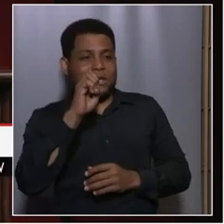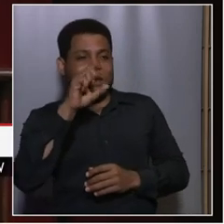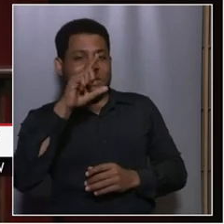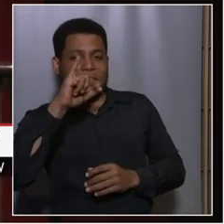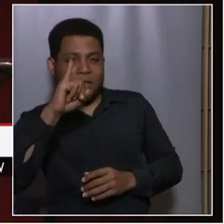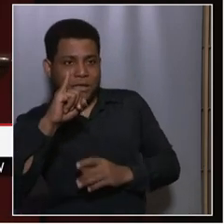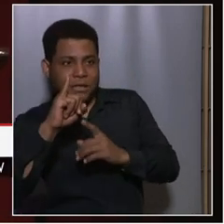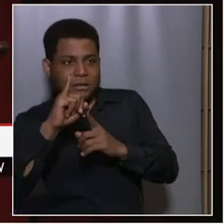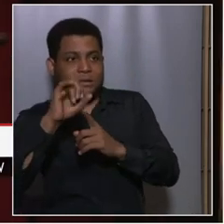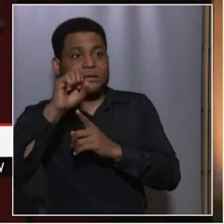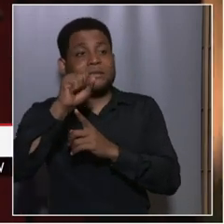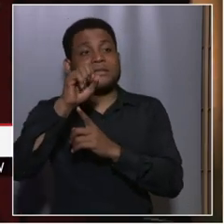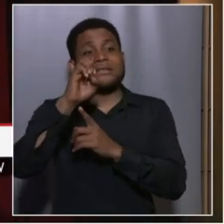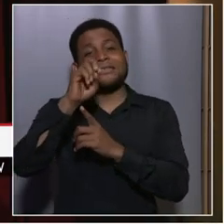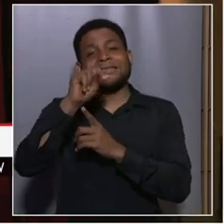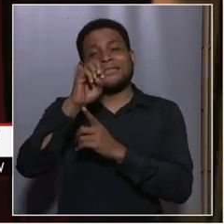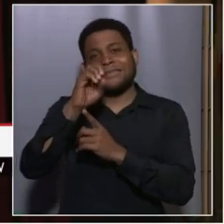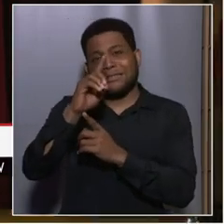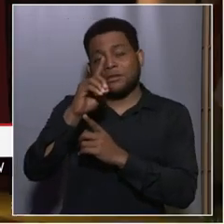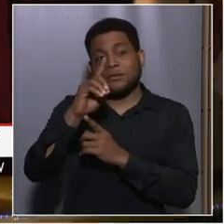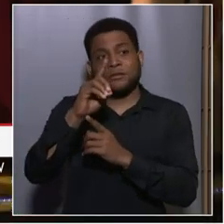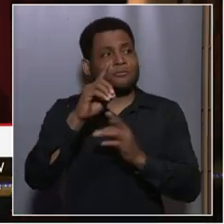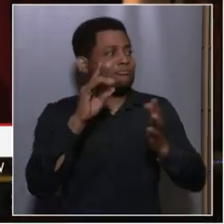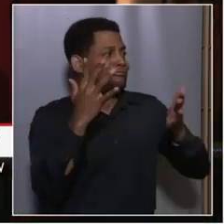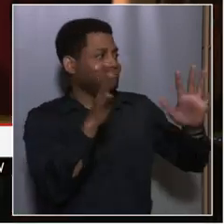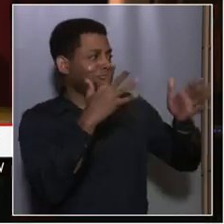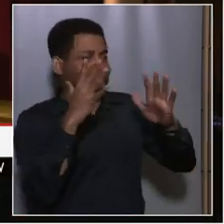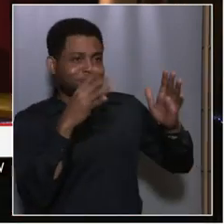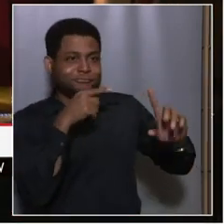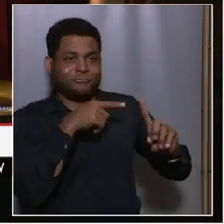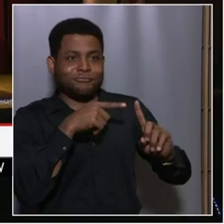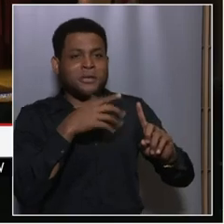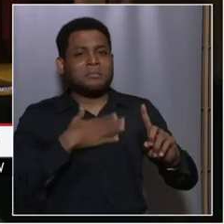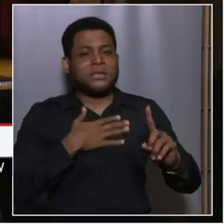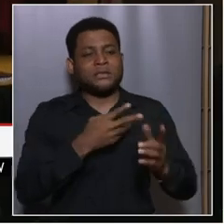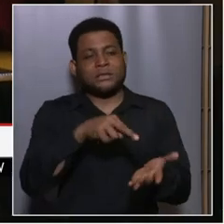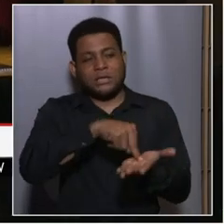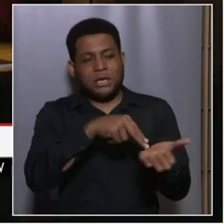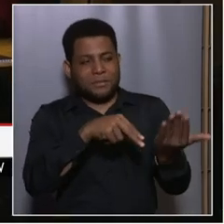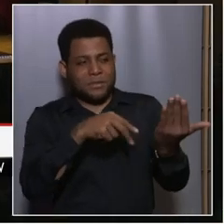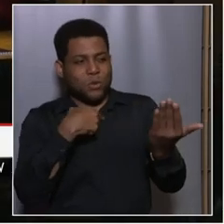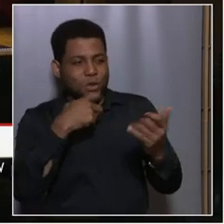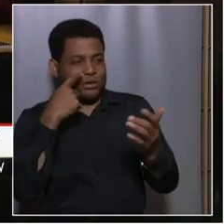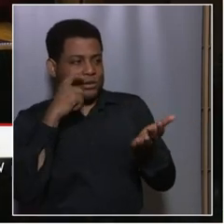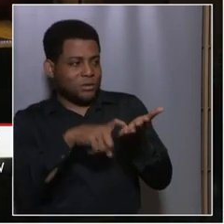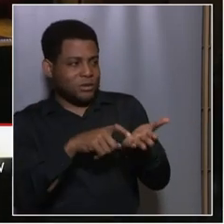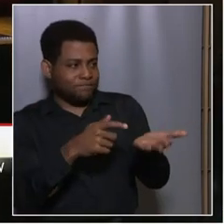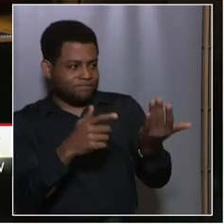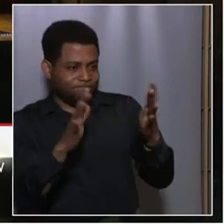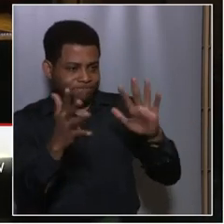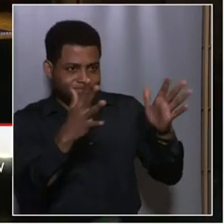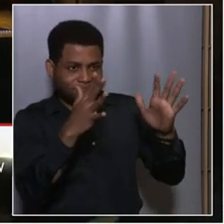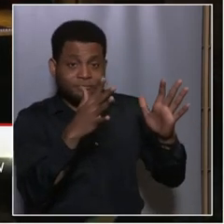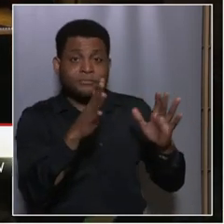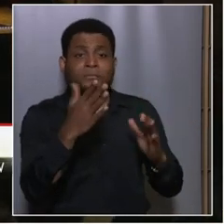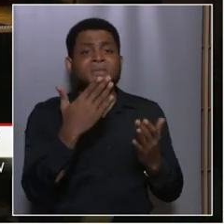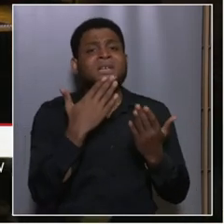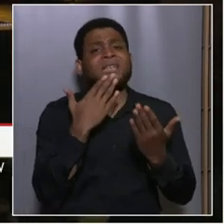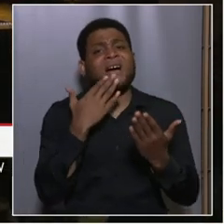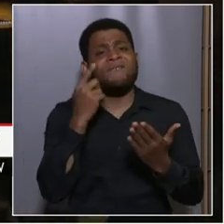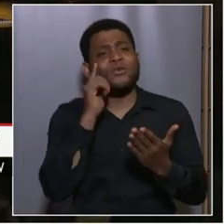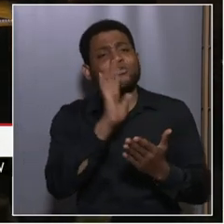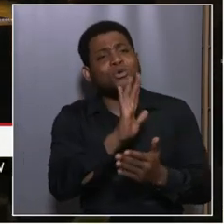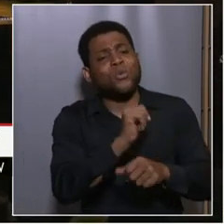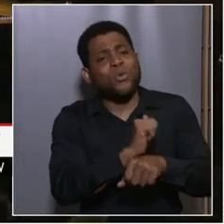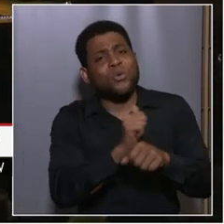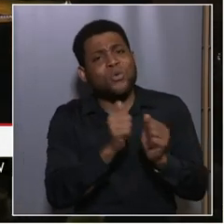want to thank you for your leadership. Thank you for working at the cabinet level to make sure that